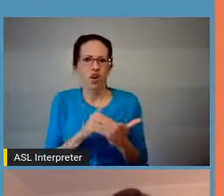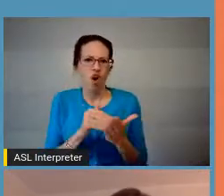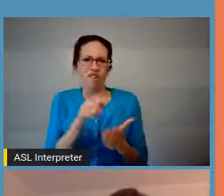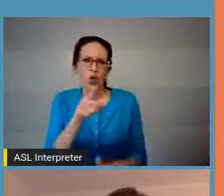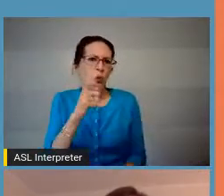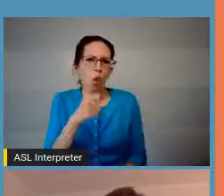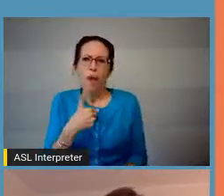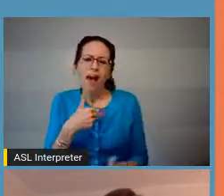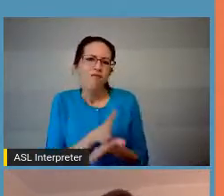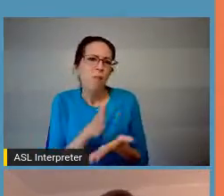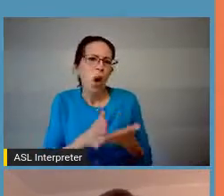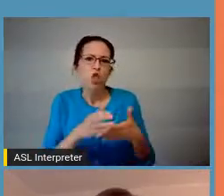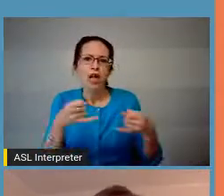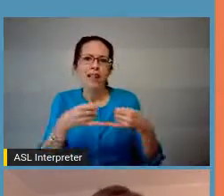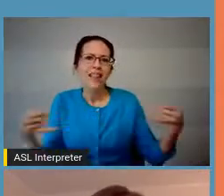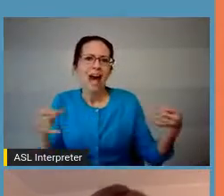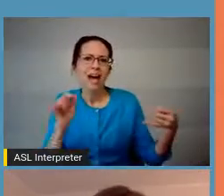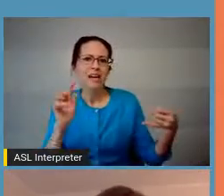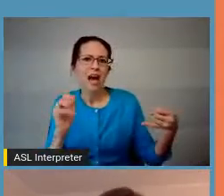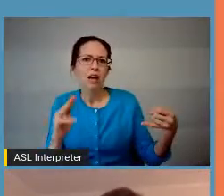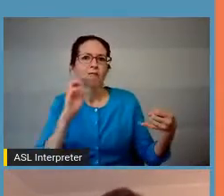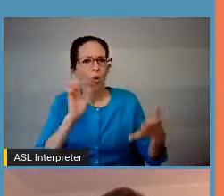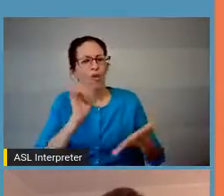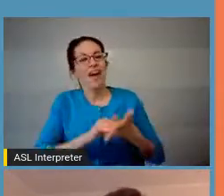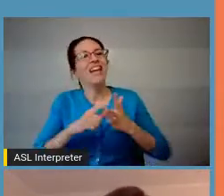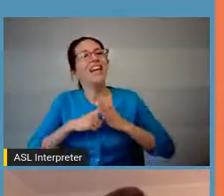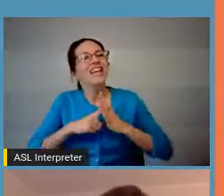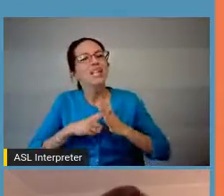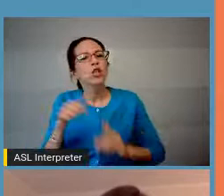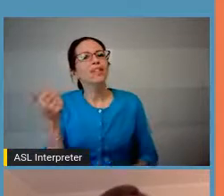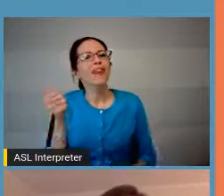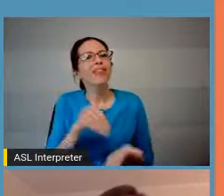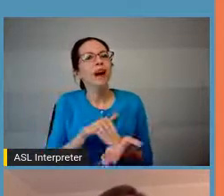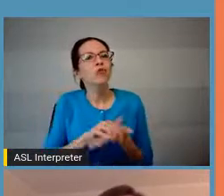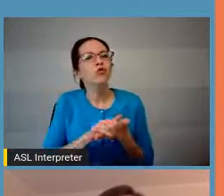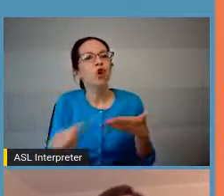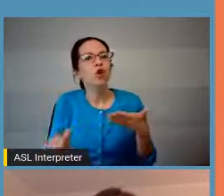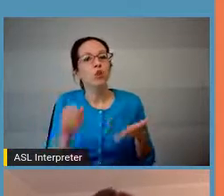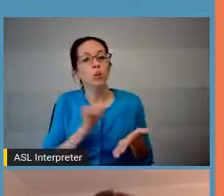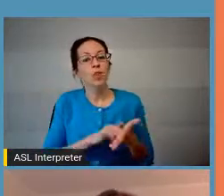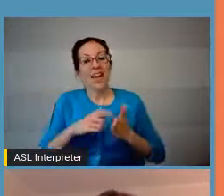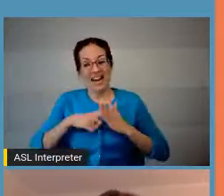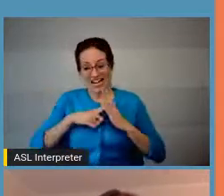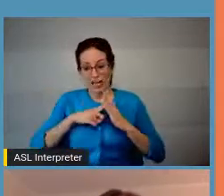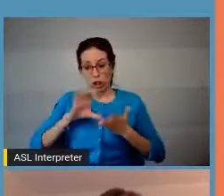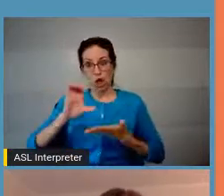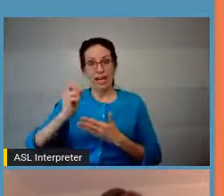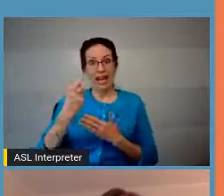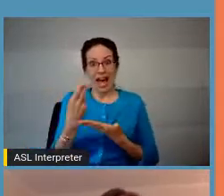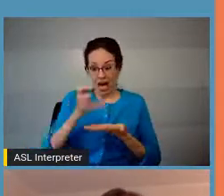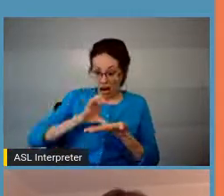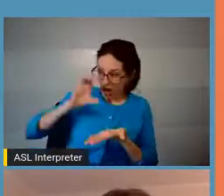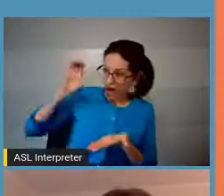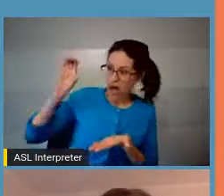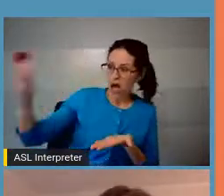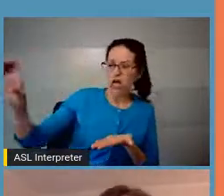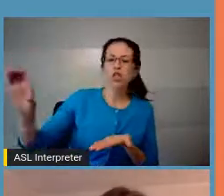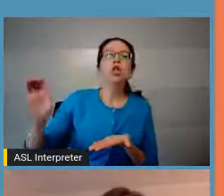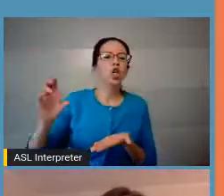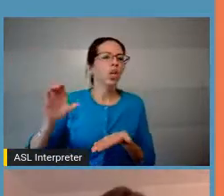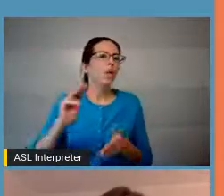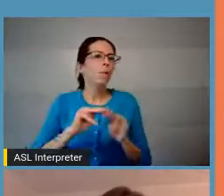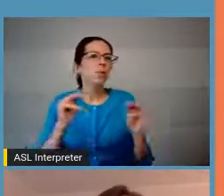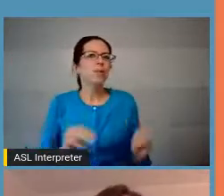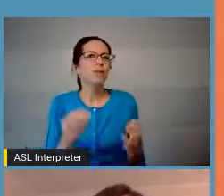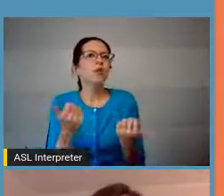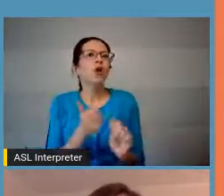line item for that $10,000. So the initial cash outlay, that lump sum payment, is what a museum sometimes wants to avoid. They